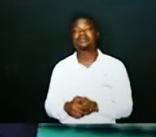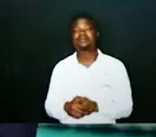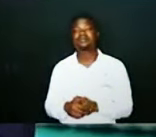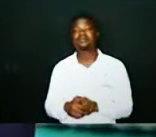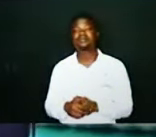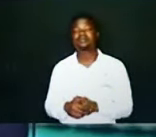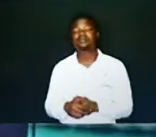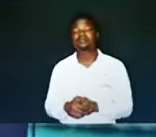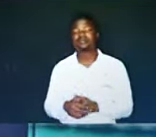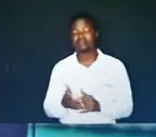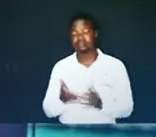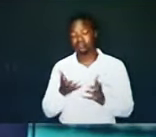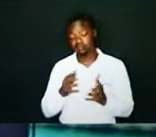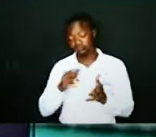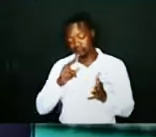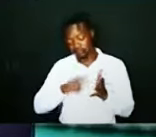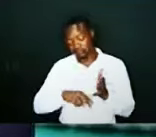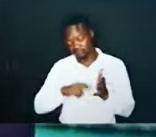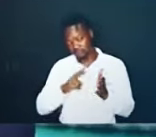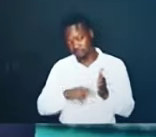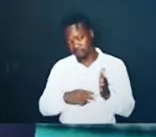I want us to read